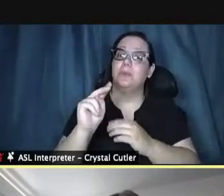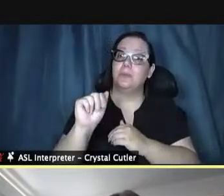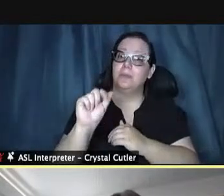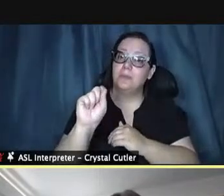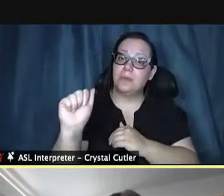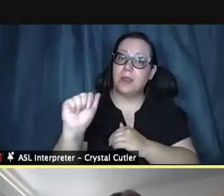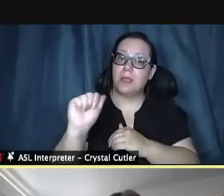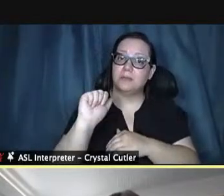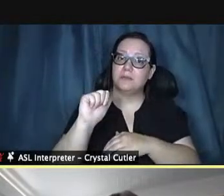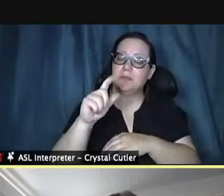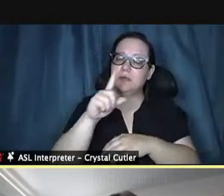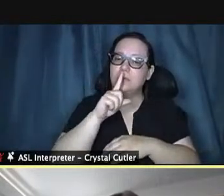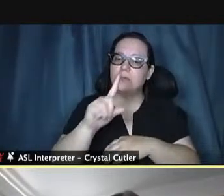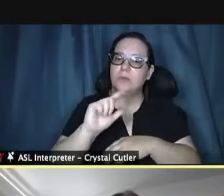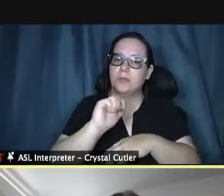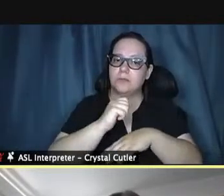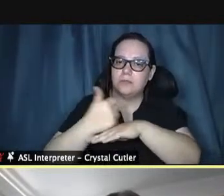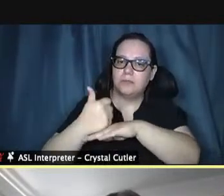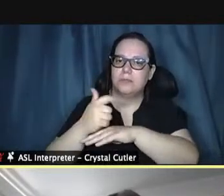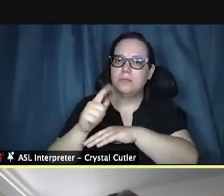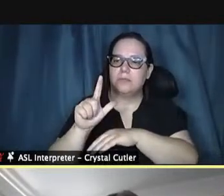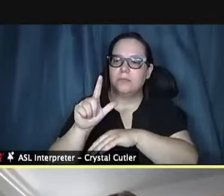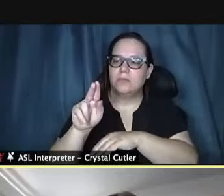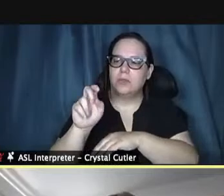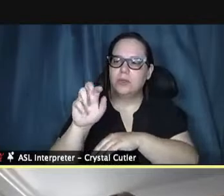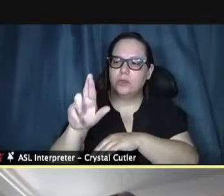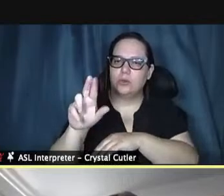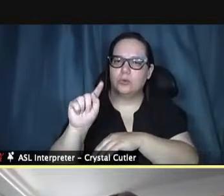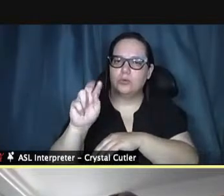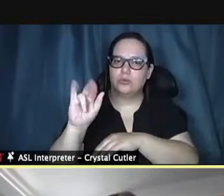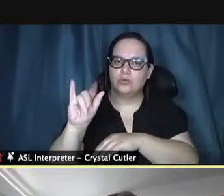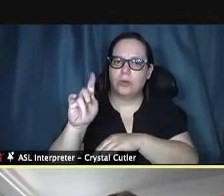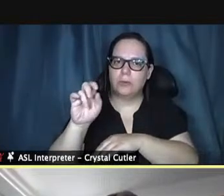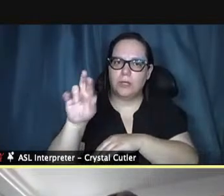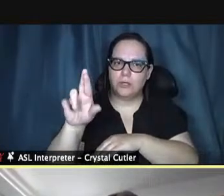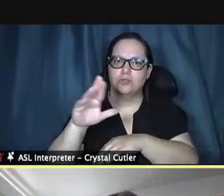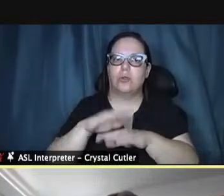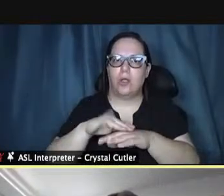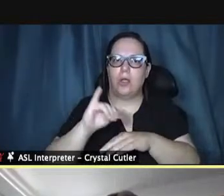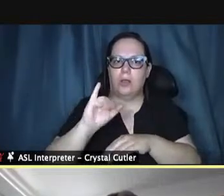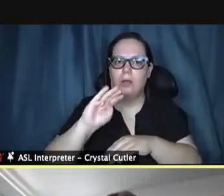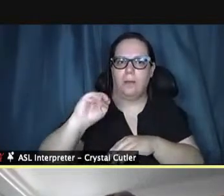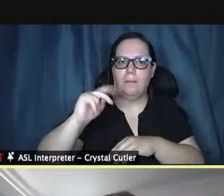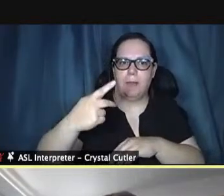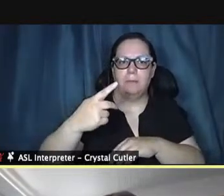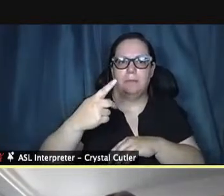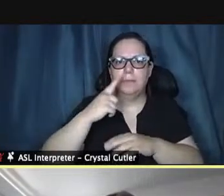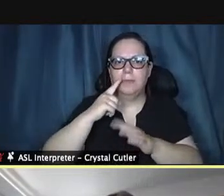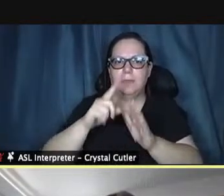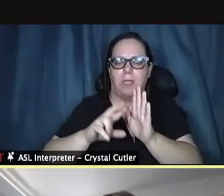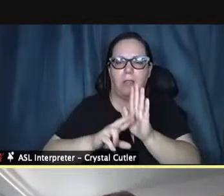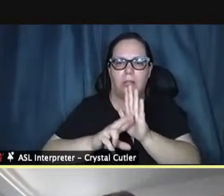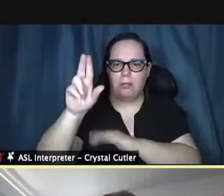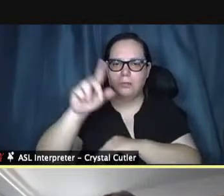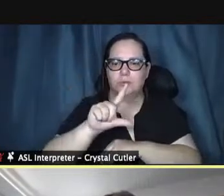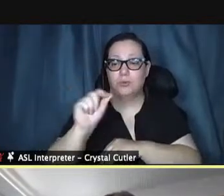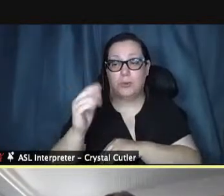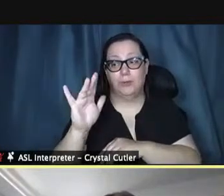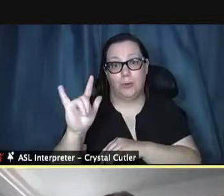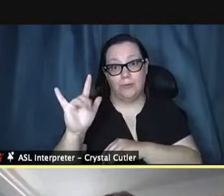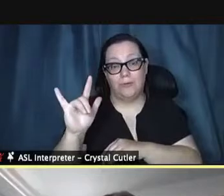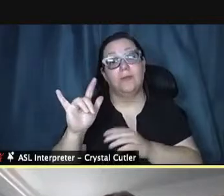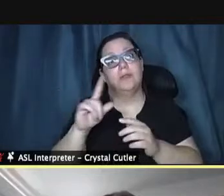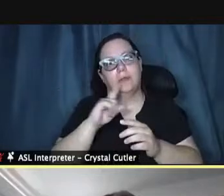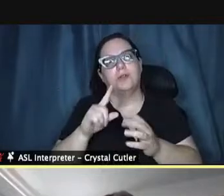Lunar Trailblazer on IMAP, which launches in 2025. There's a lot going on at the